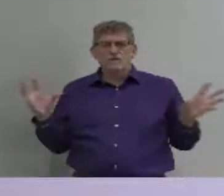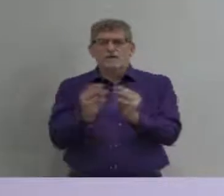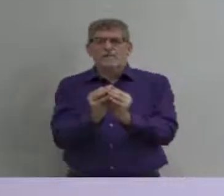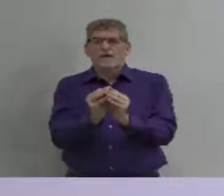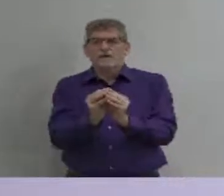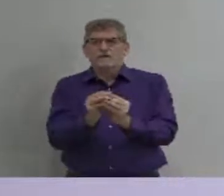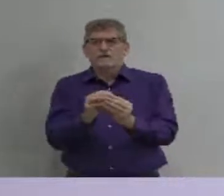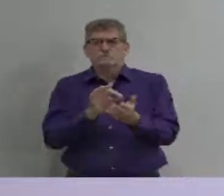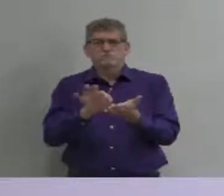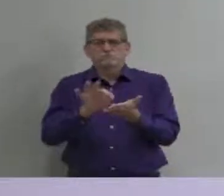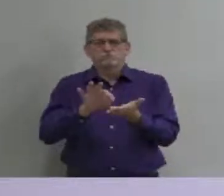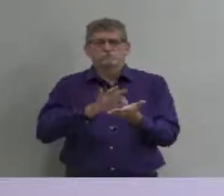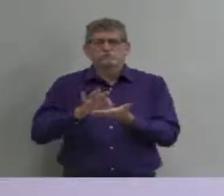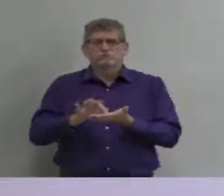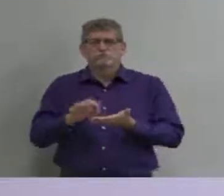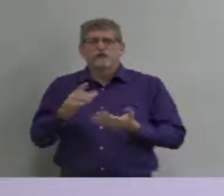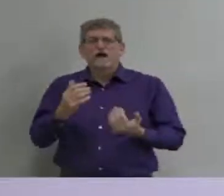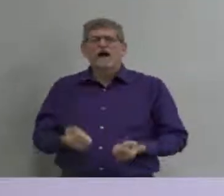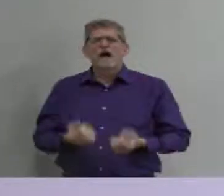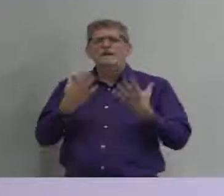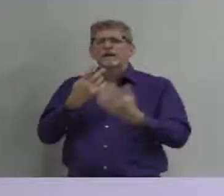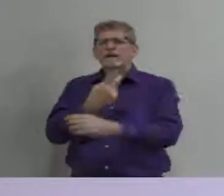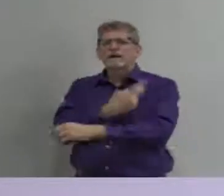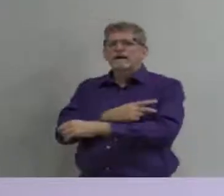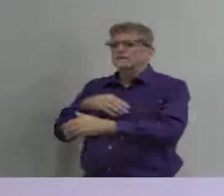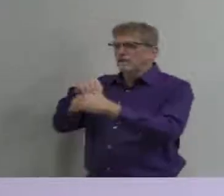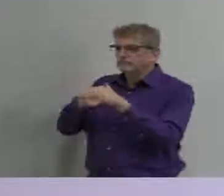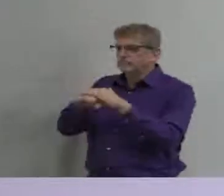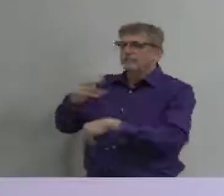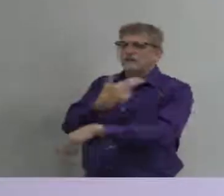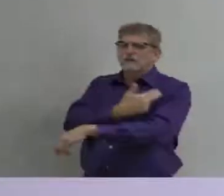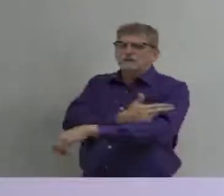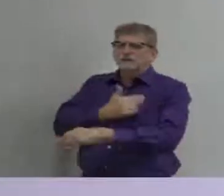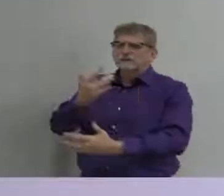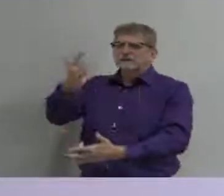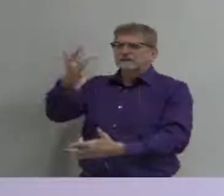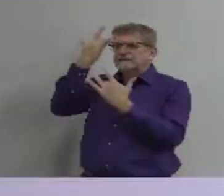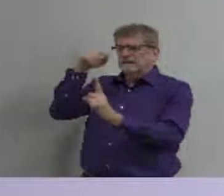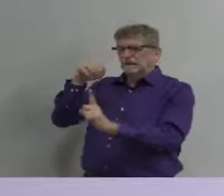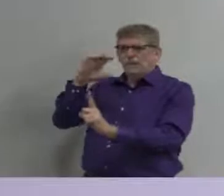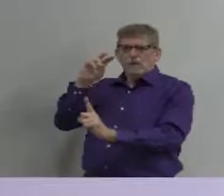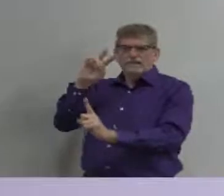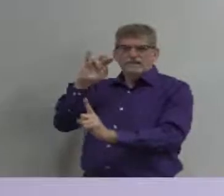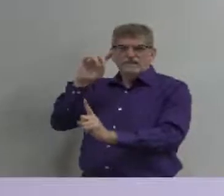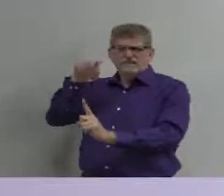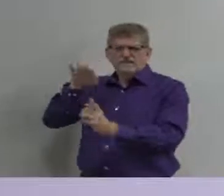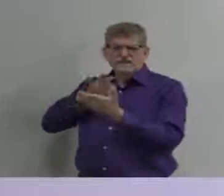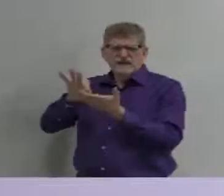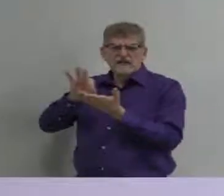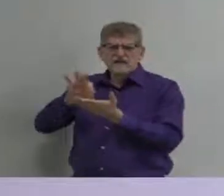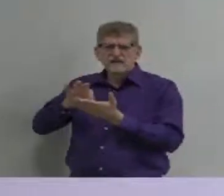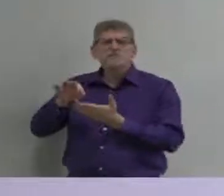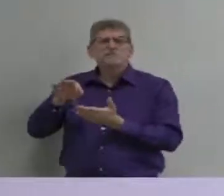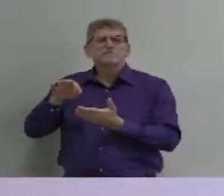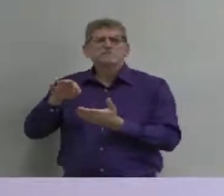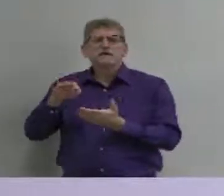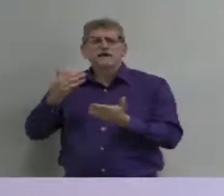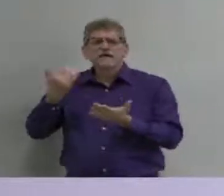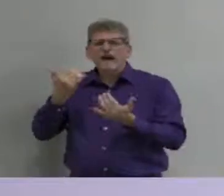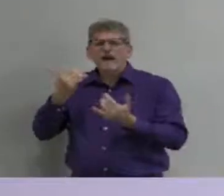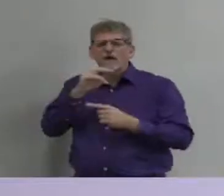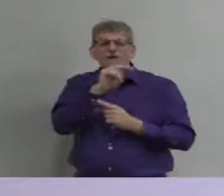number of patients in the hospital with COVID-19. Again, very high numbers in November and December, and